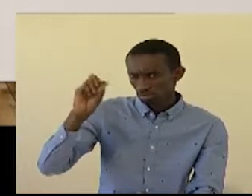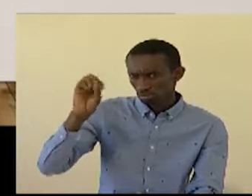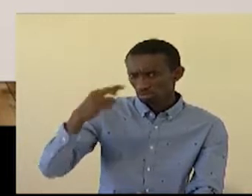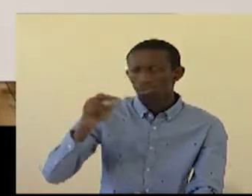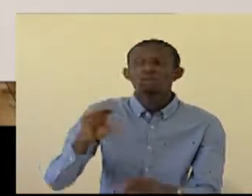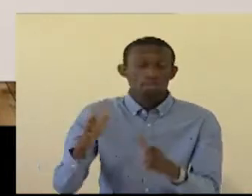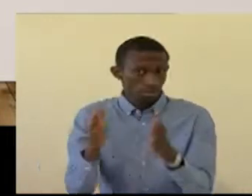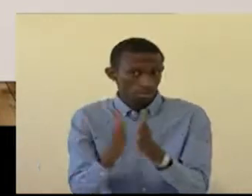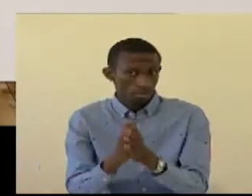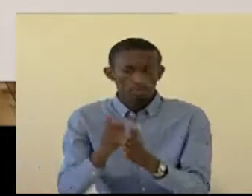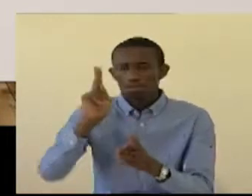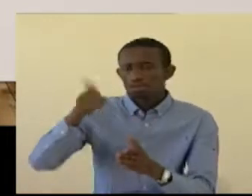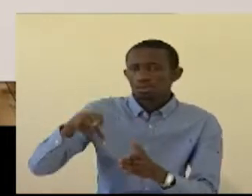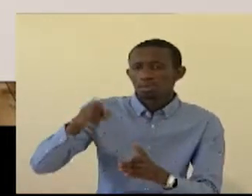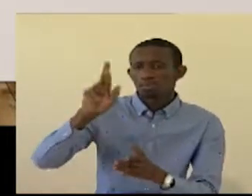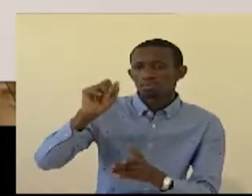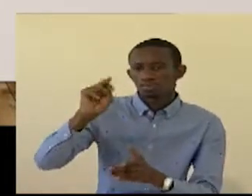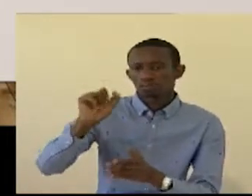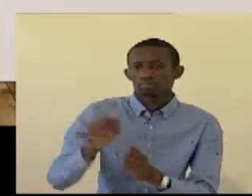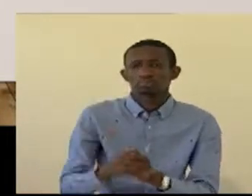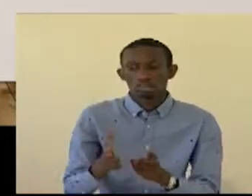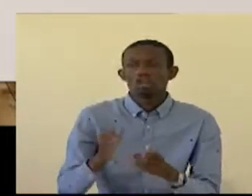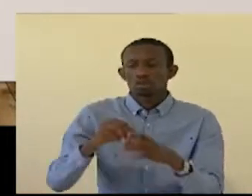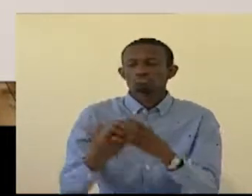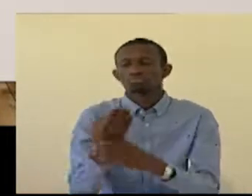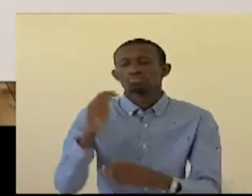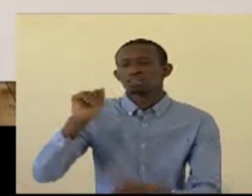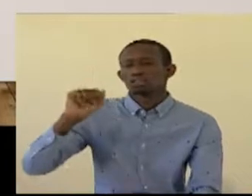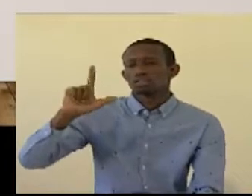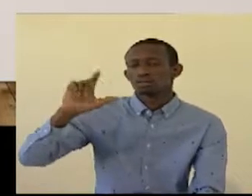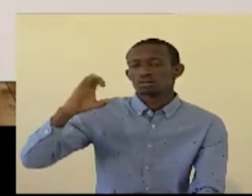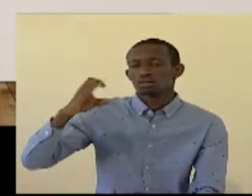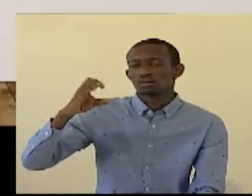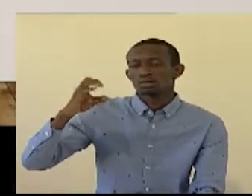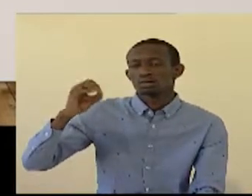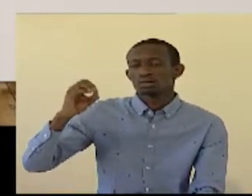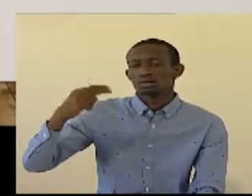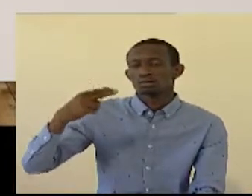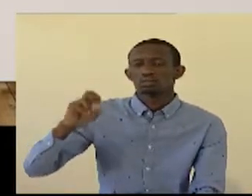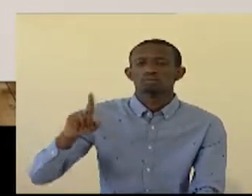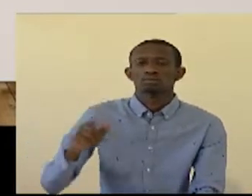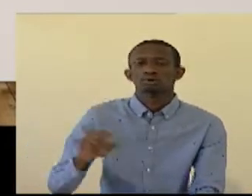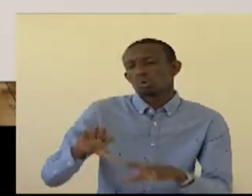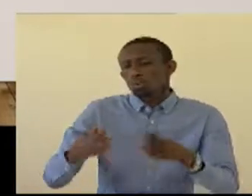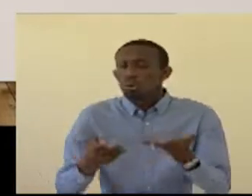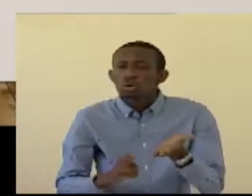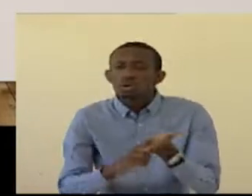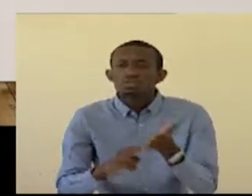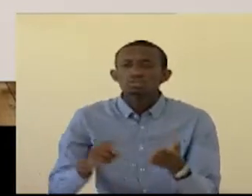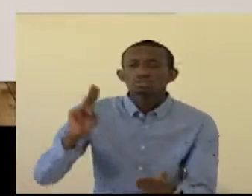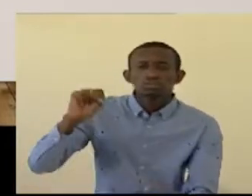platinum as a catalyst, you also produce an alcohol. You can also use nickel as a